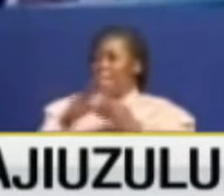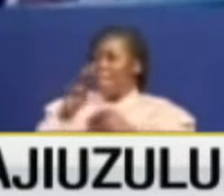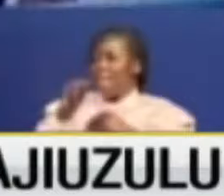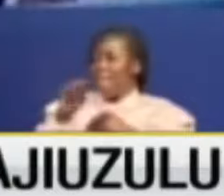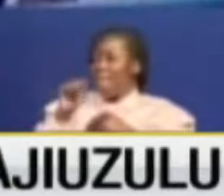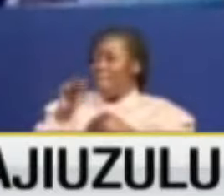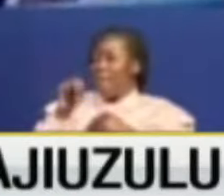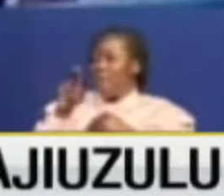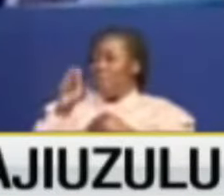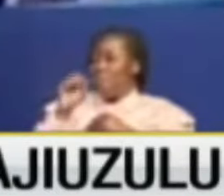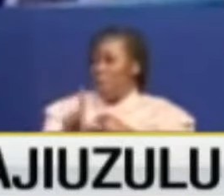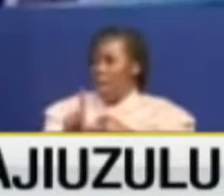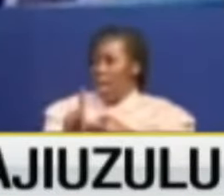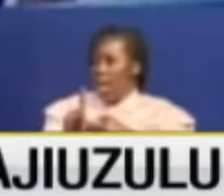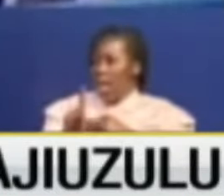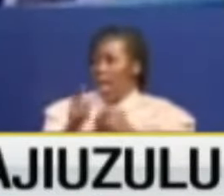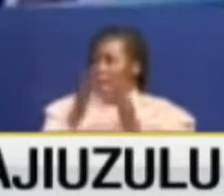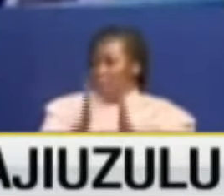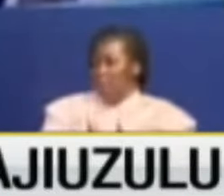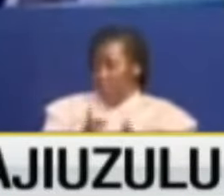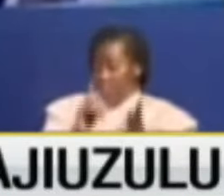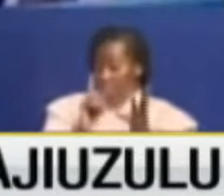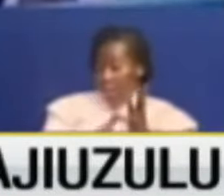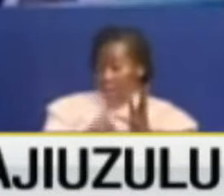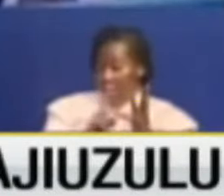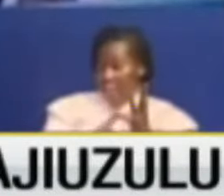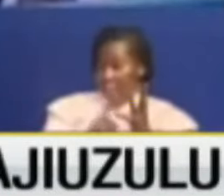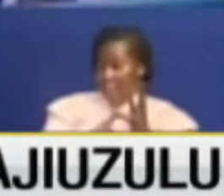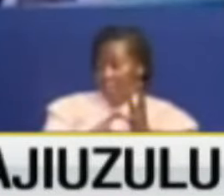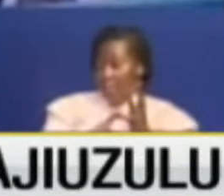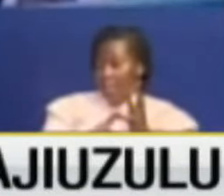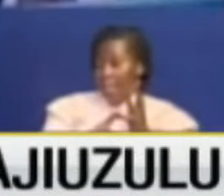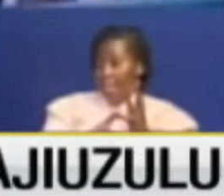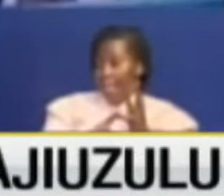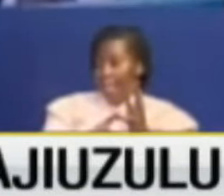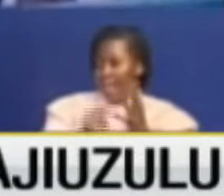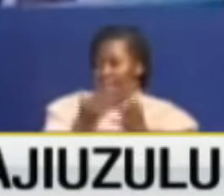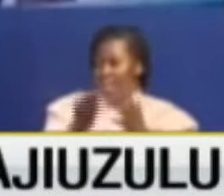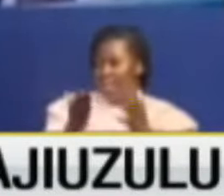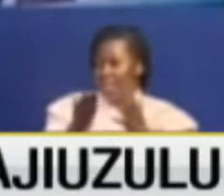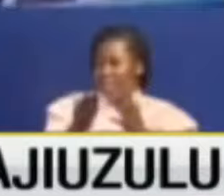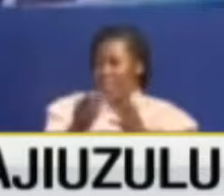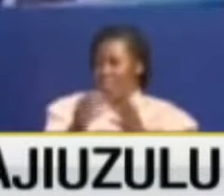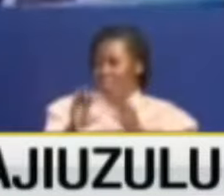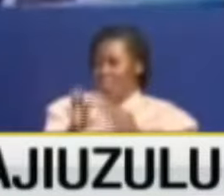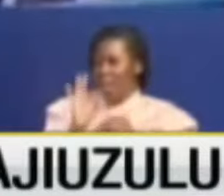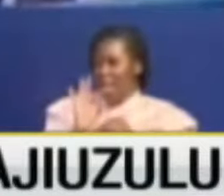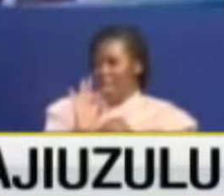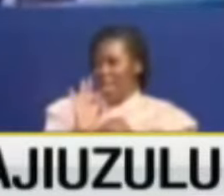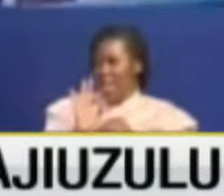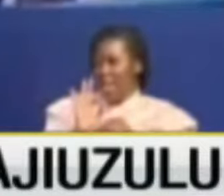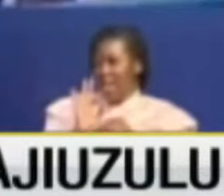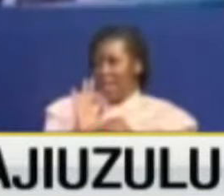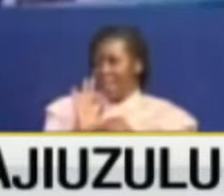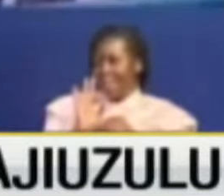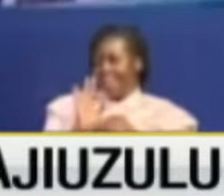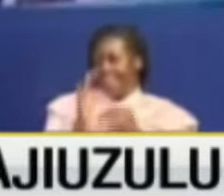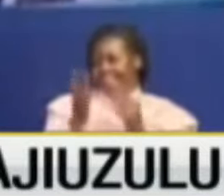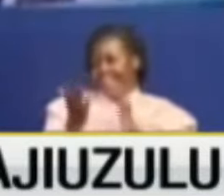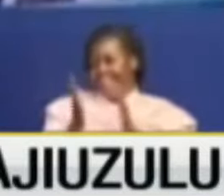personnel emoluments. One, this is the, something you'll find very